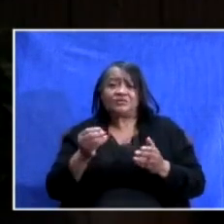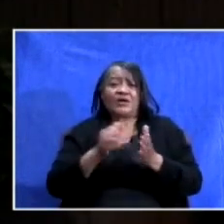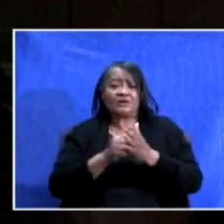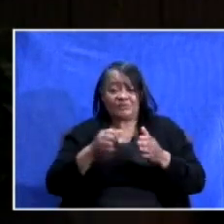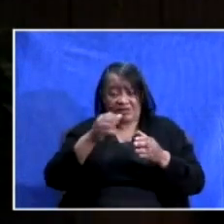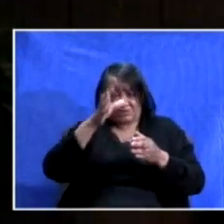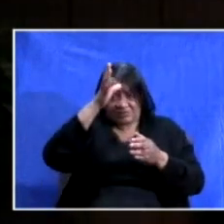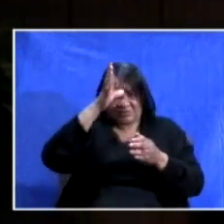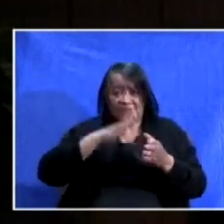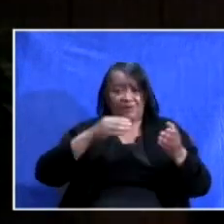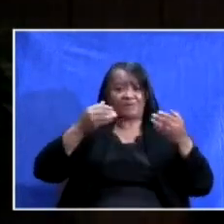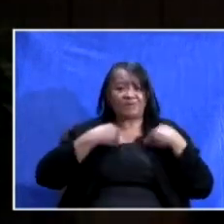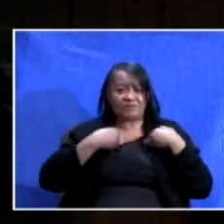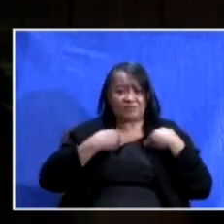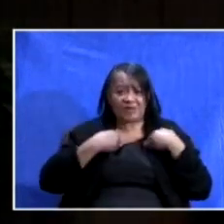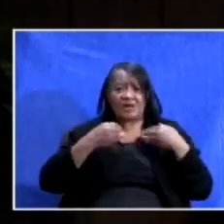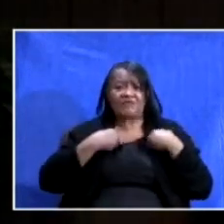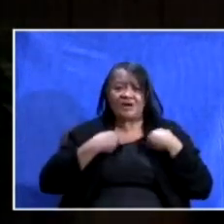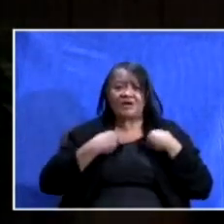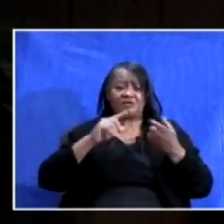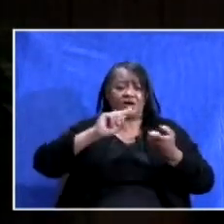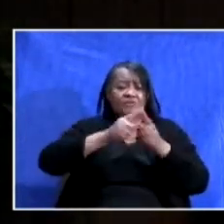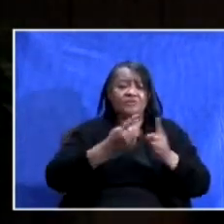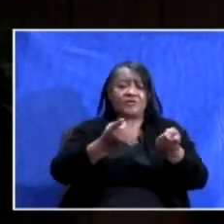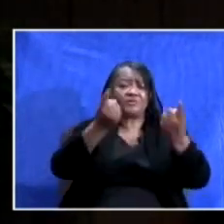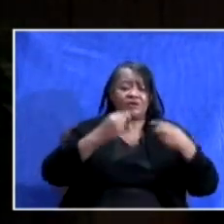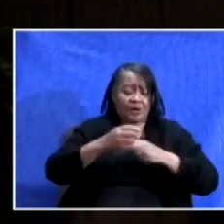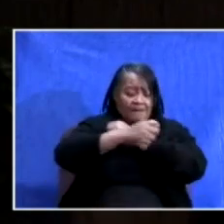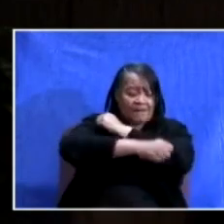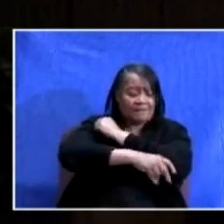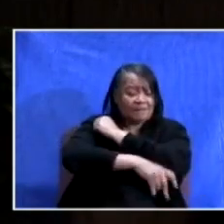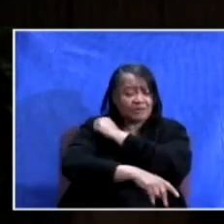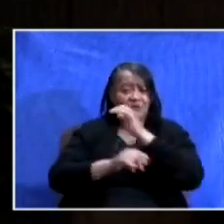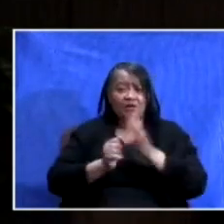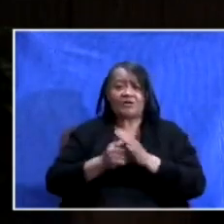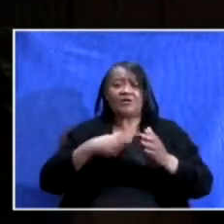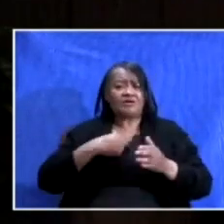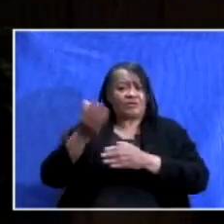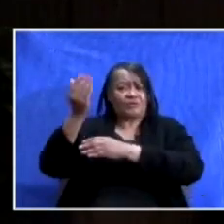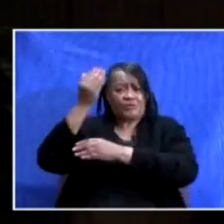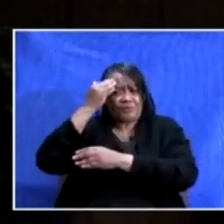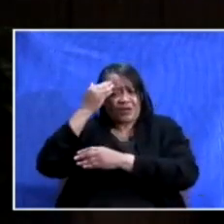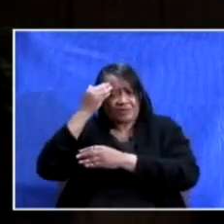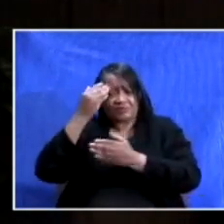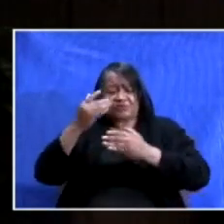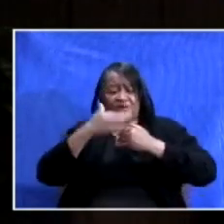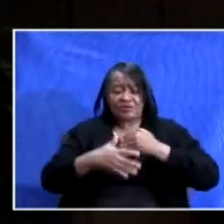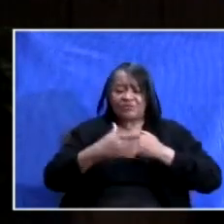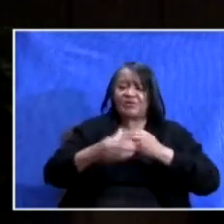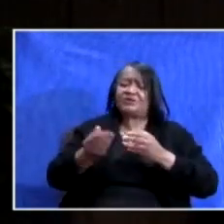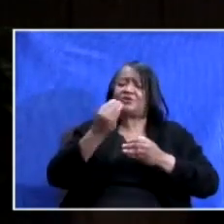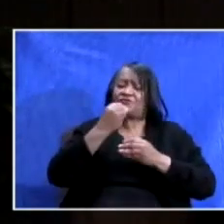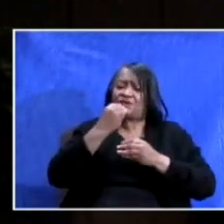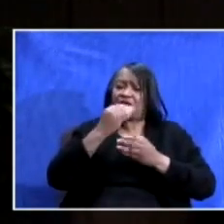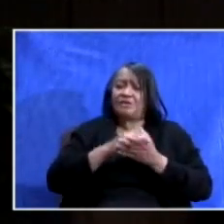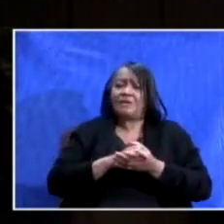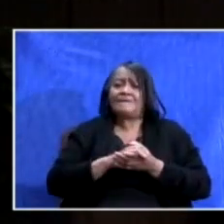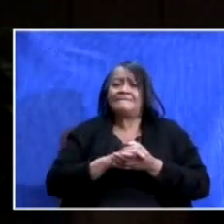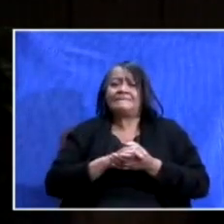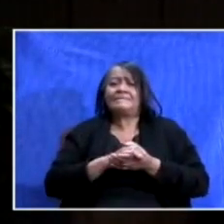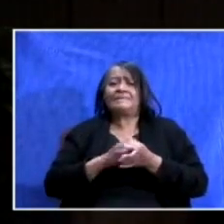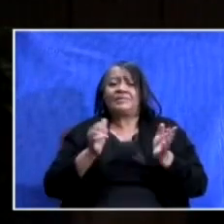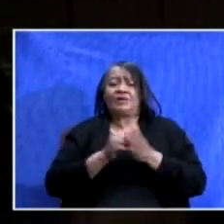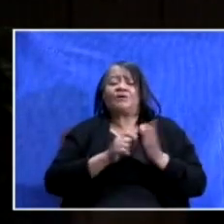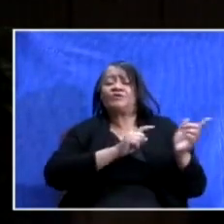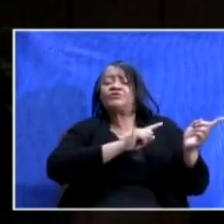this man who has his friend come at midnight, he knows he doesn't have the bread to feed him.